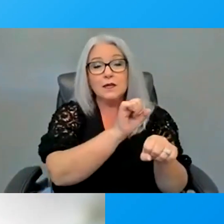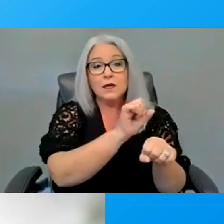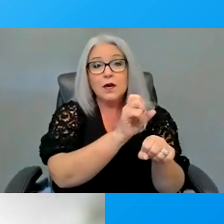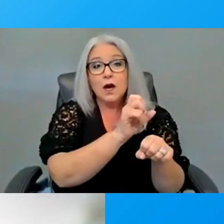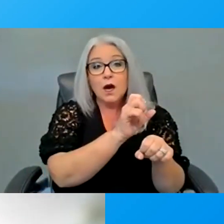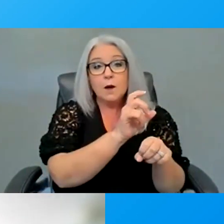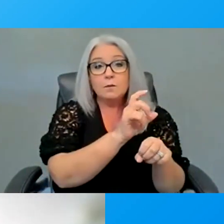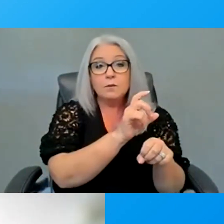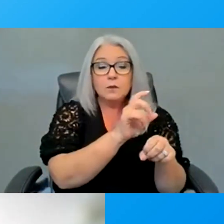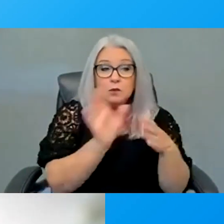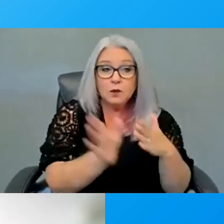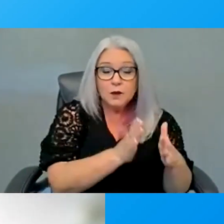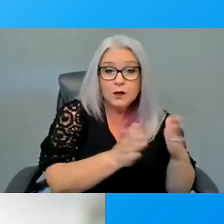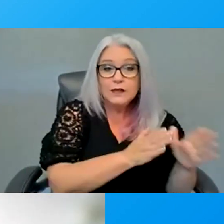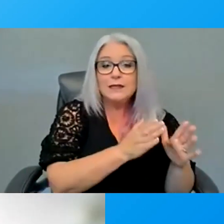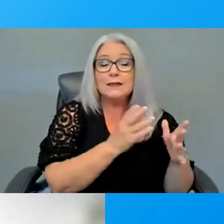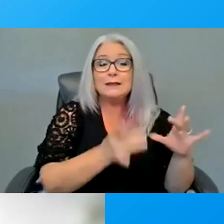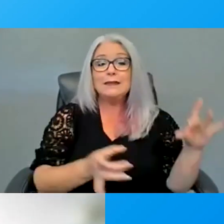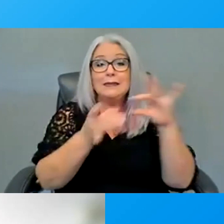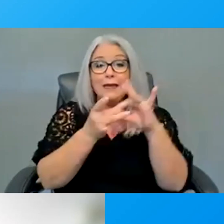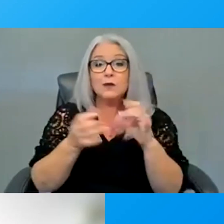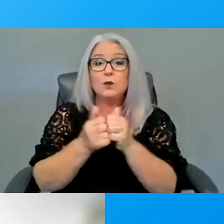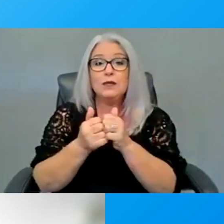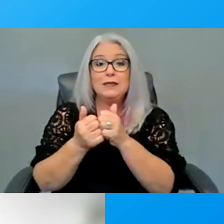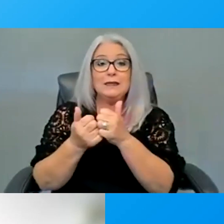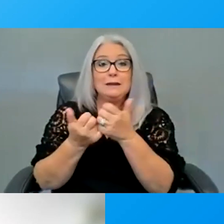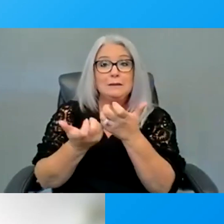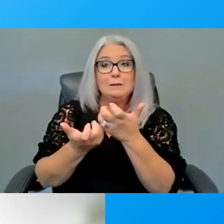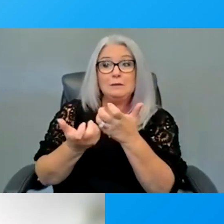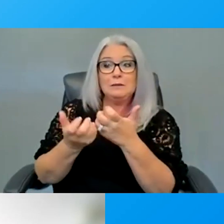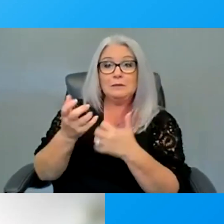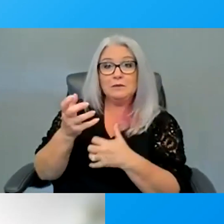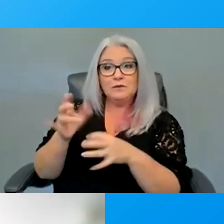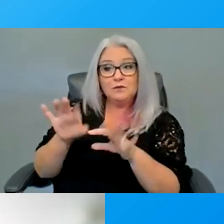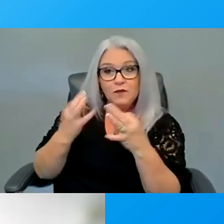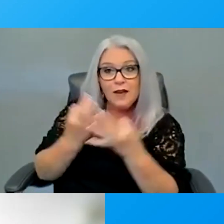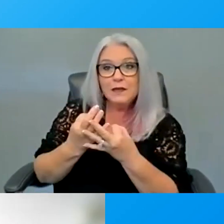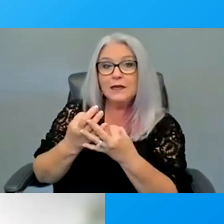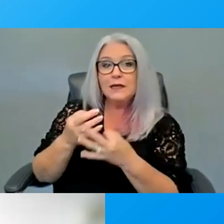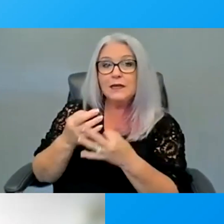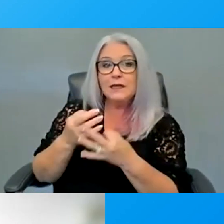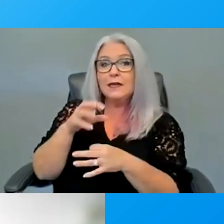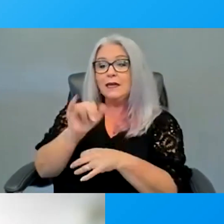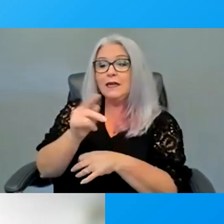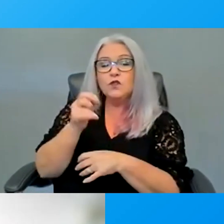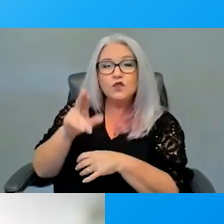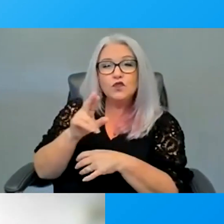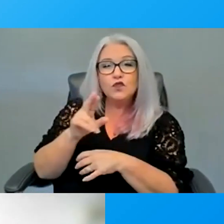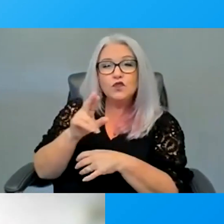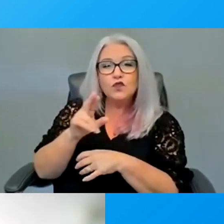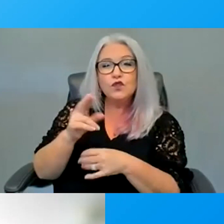families? Definitely. So thinking about, I see intersectionality as kind of layers